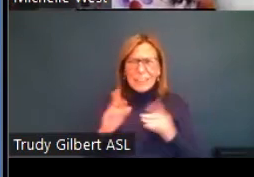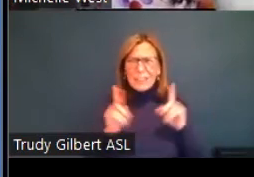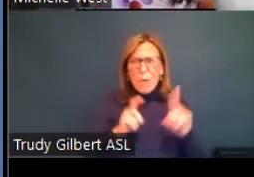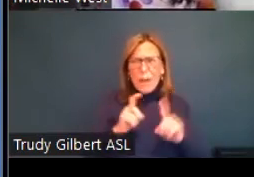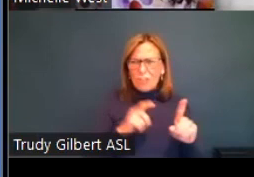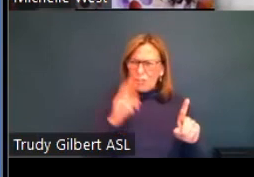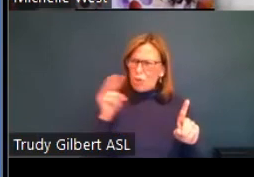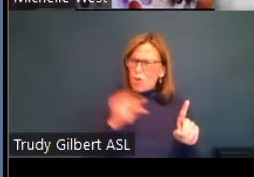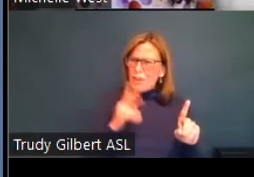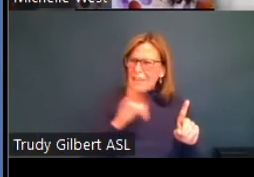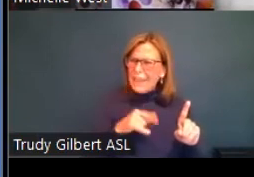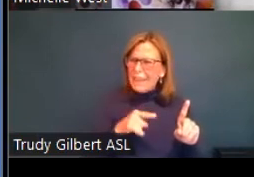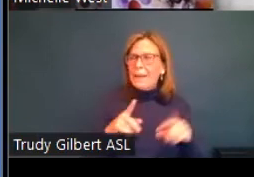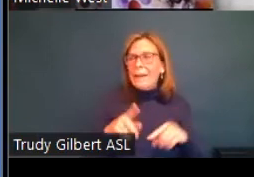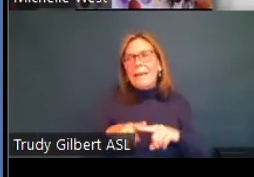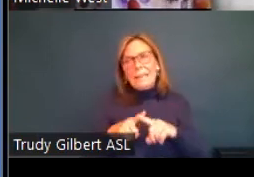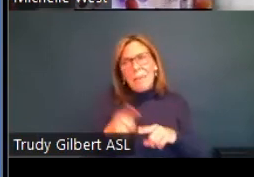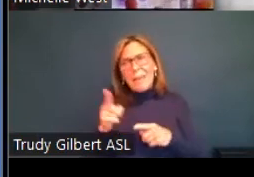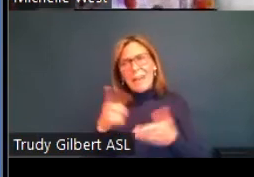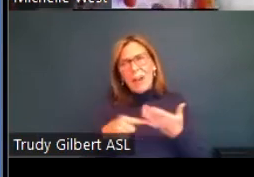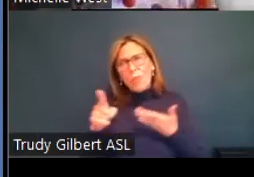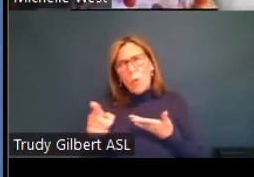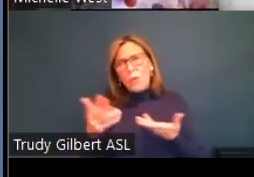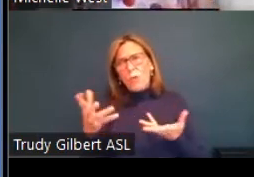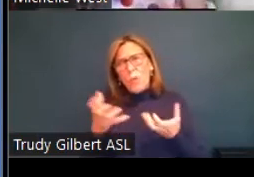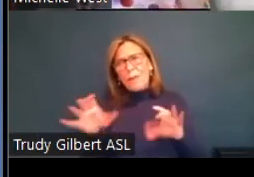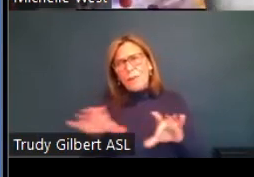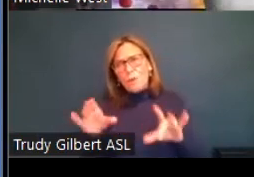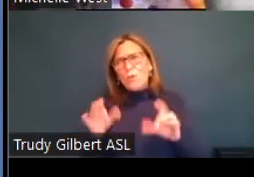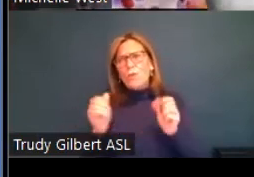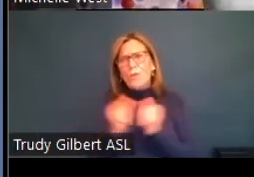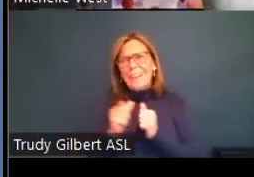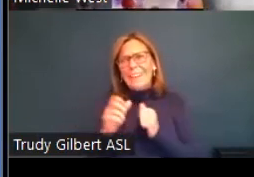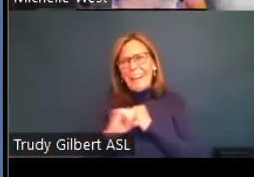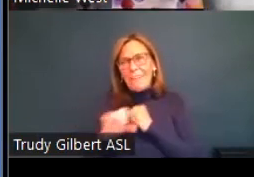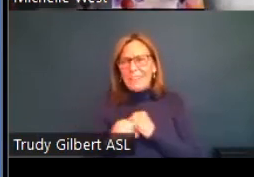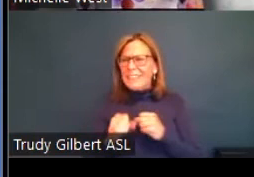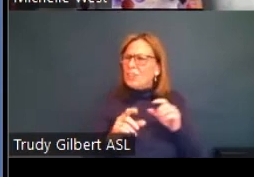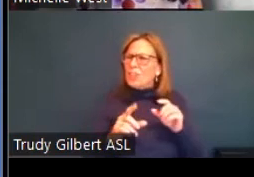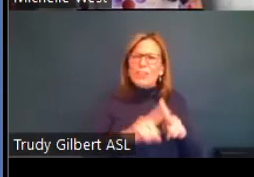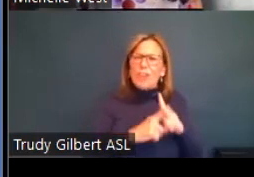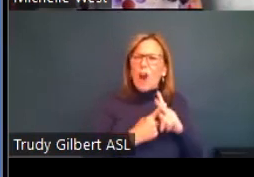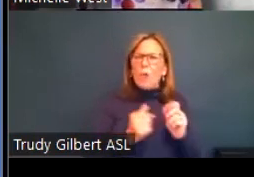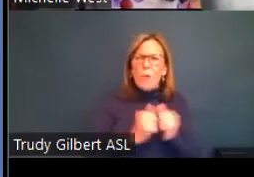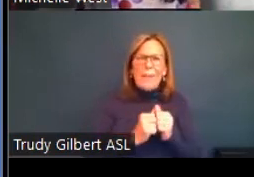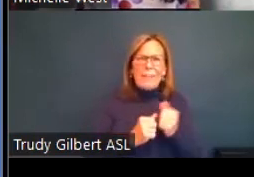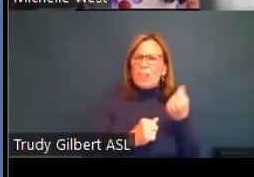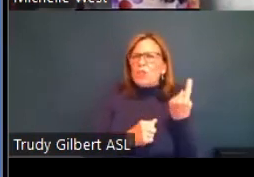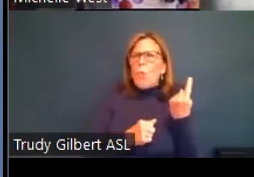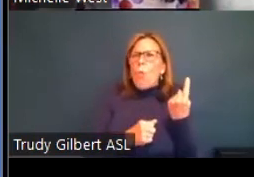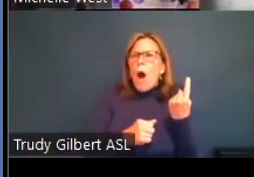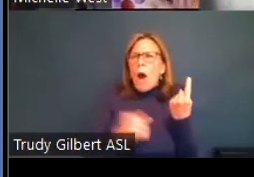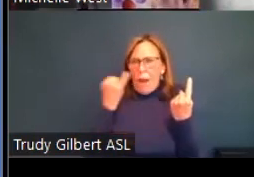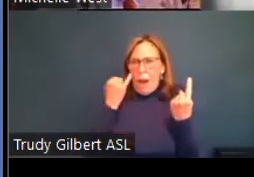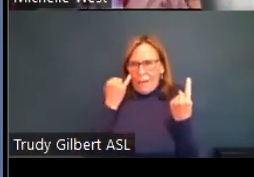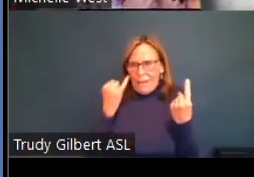to pursue with advertising, and just start with one of these ideas.